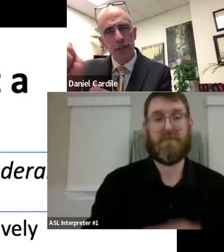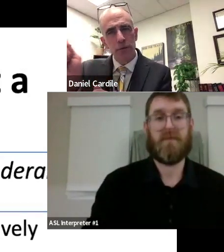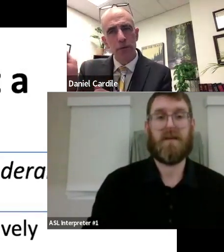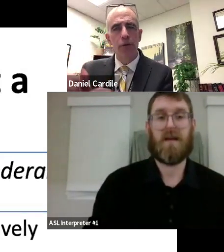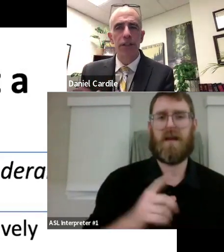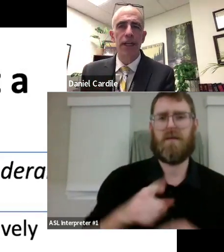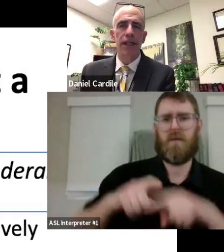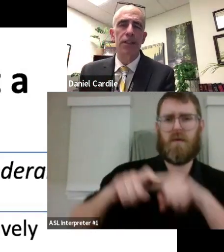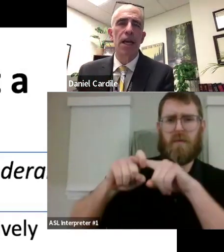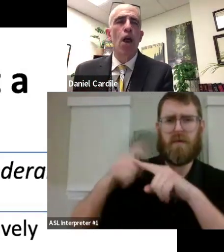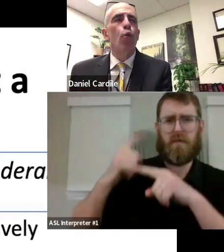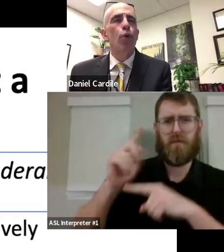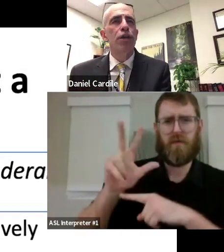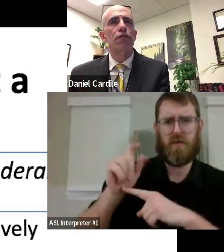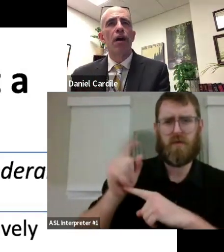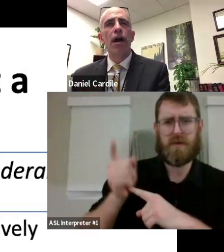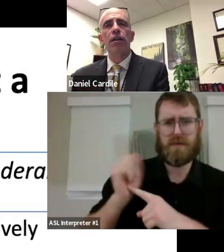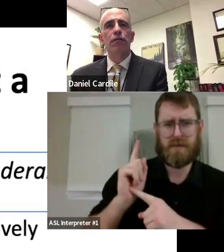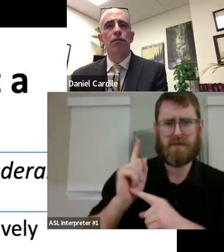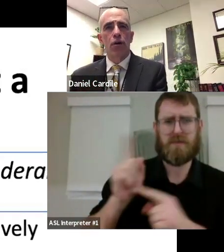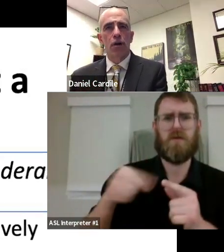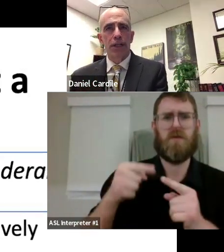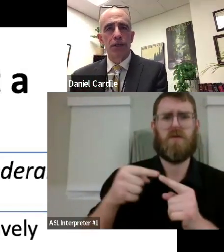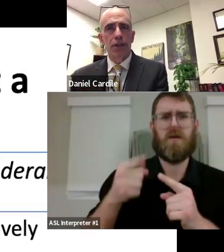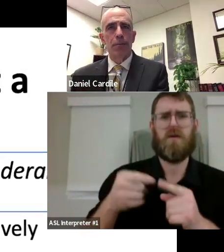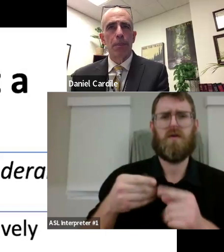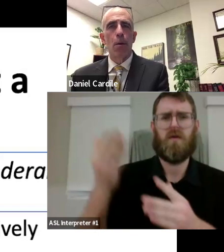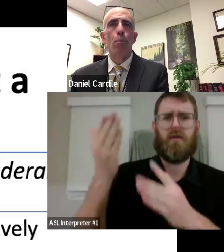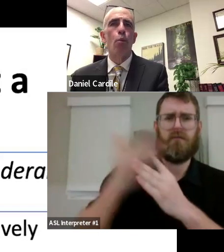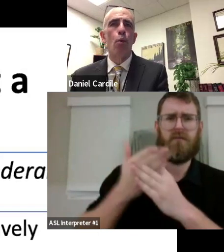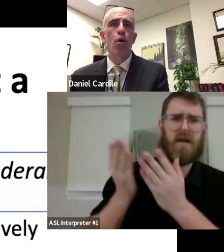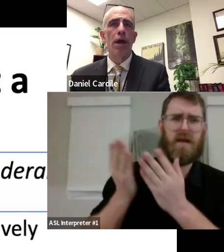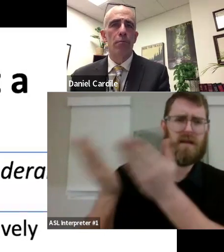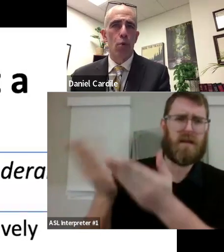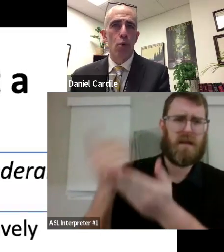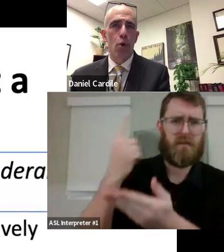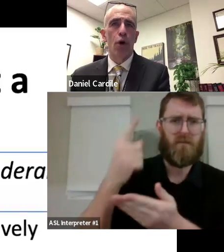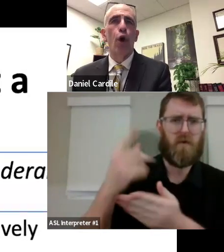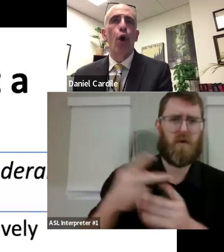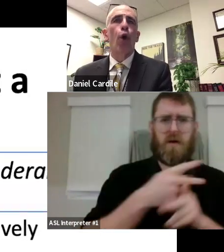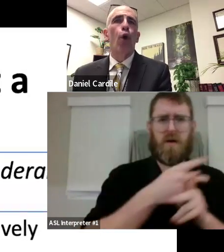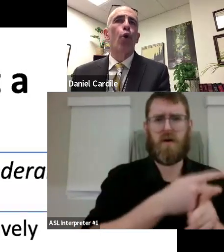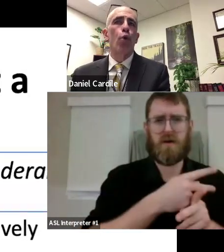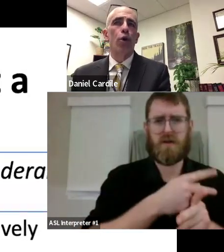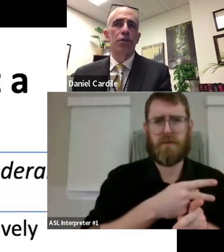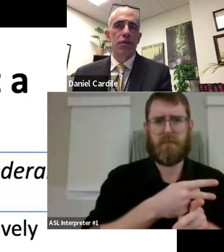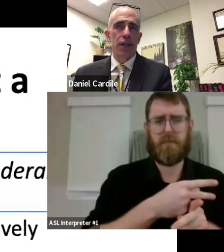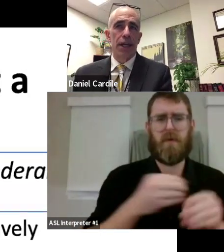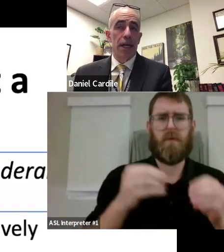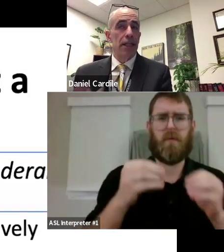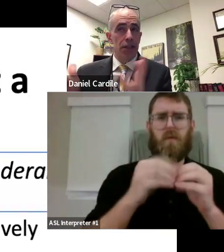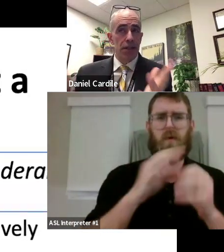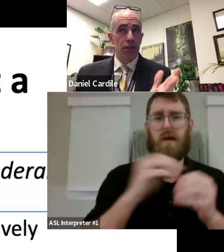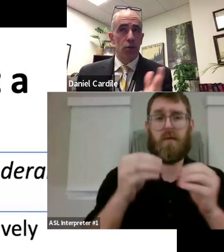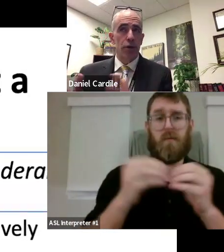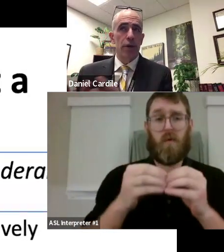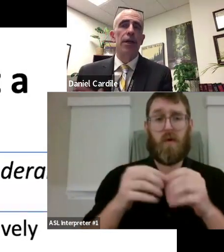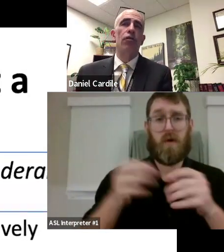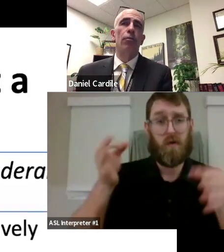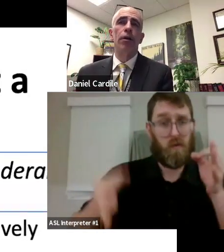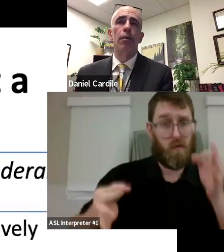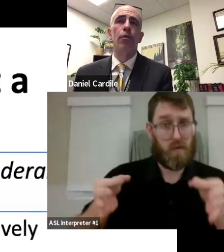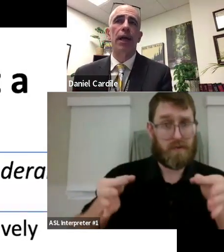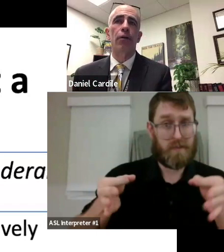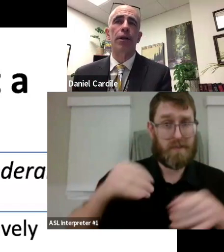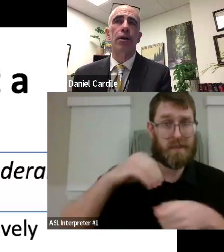to pause here for 30 seconds. When you're filing for guardianship, more and more courts are saying, at least this court